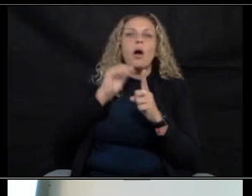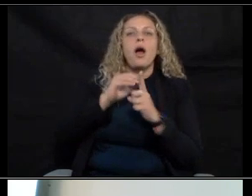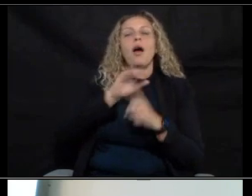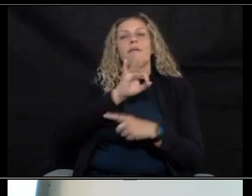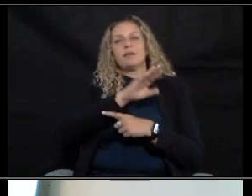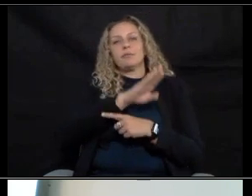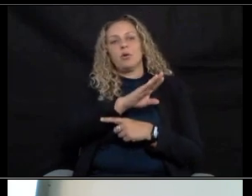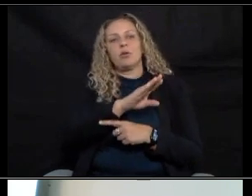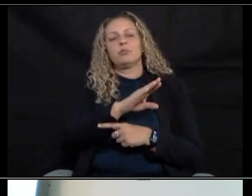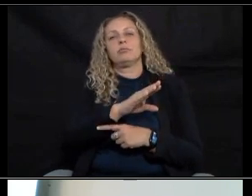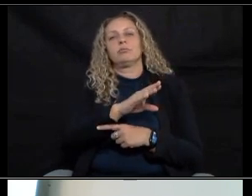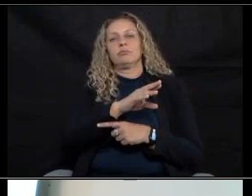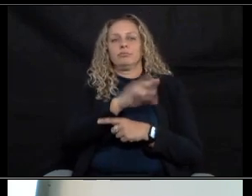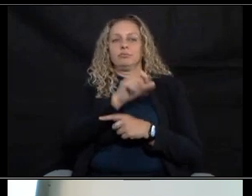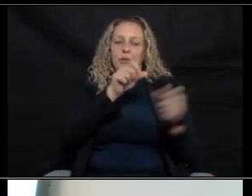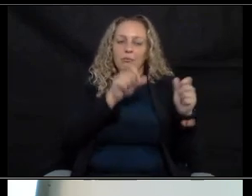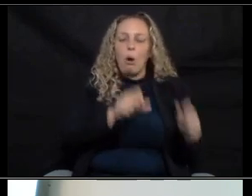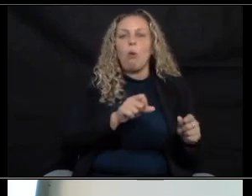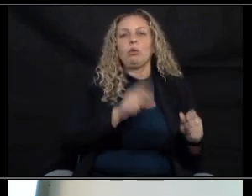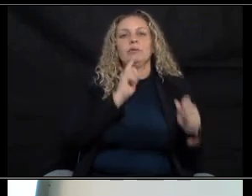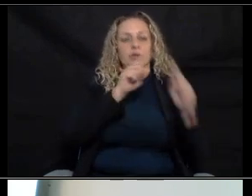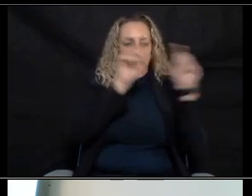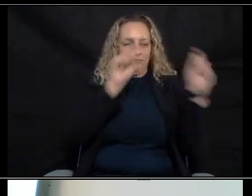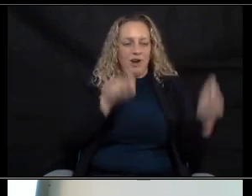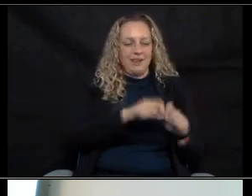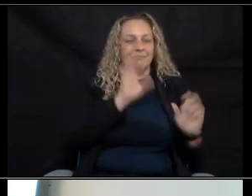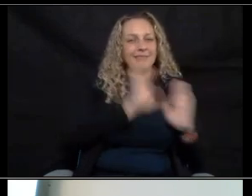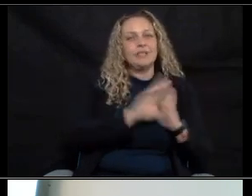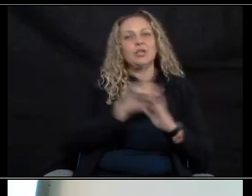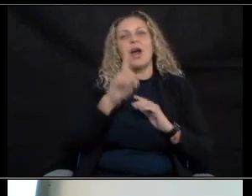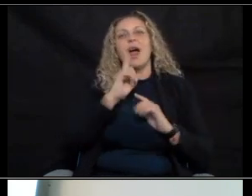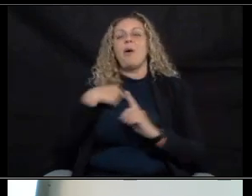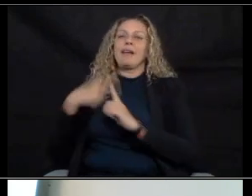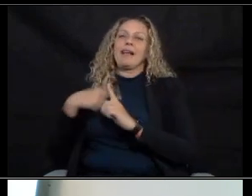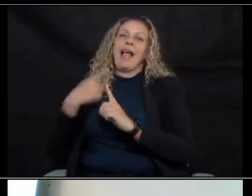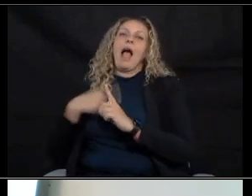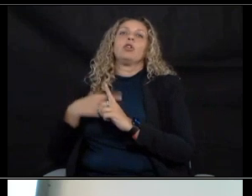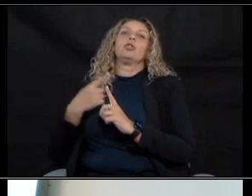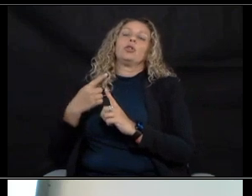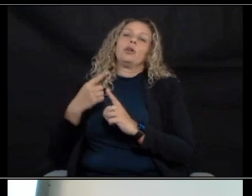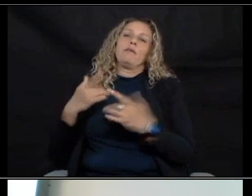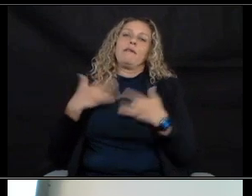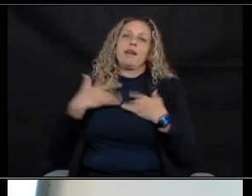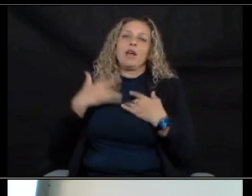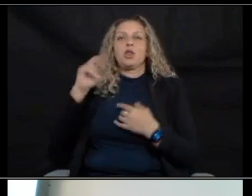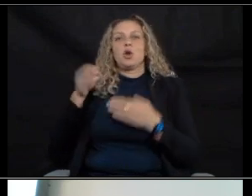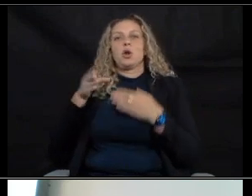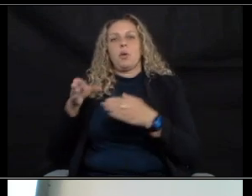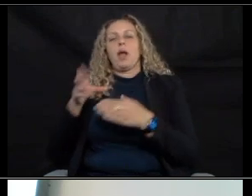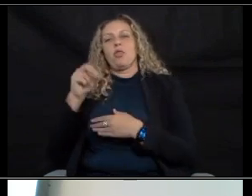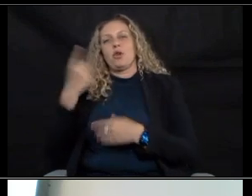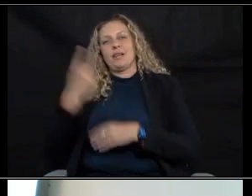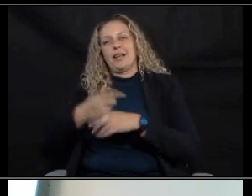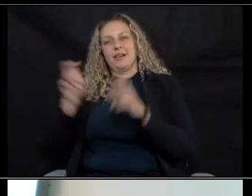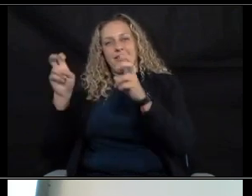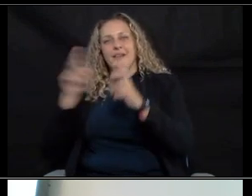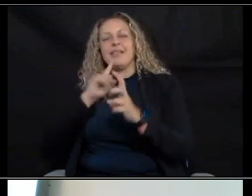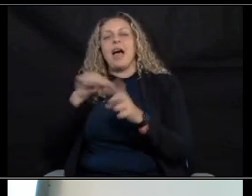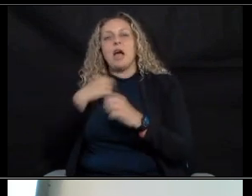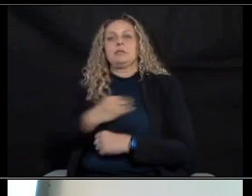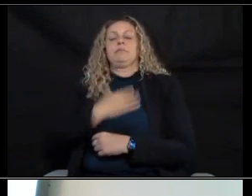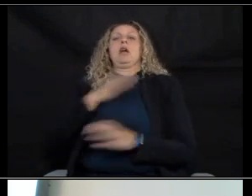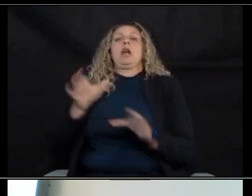picture frame. And we have a calendar of events, 30 ways in 30 days, hopefully designed to inspire action that